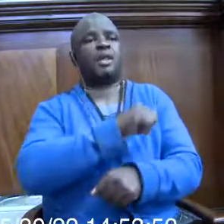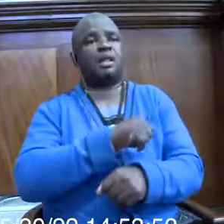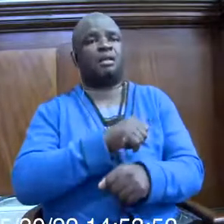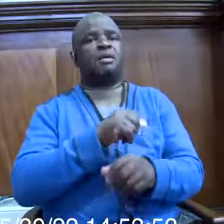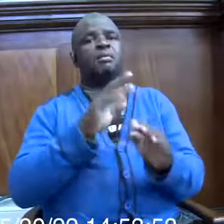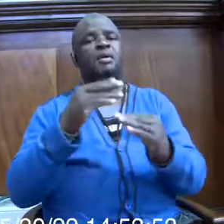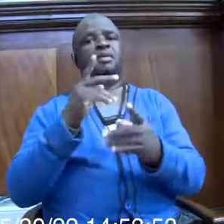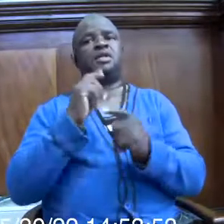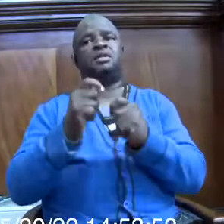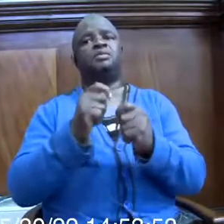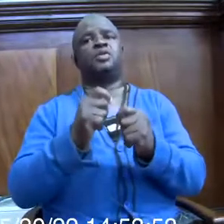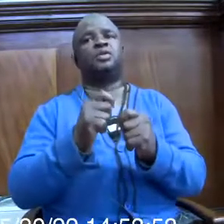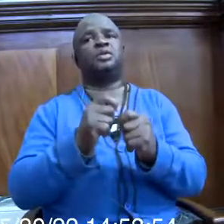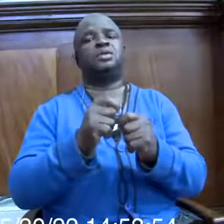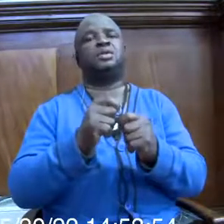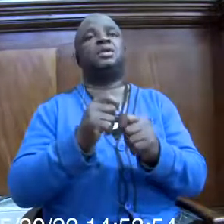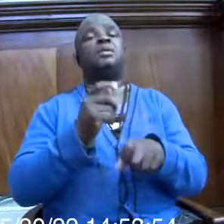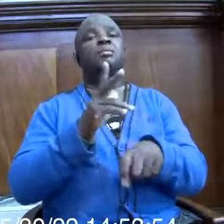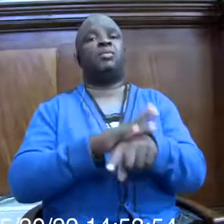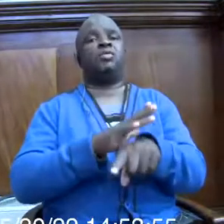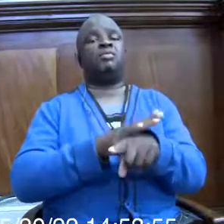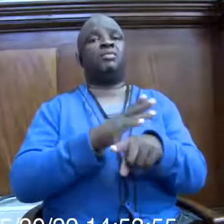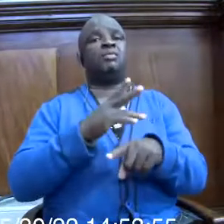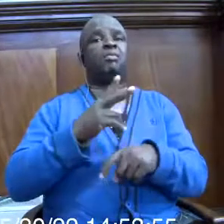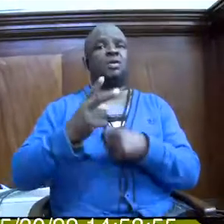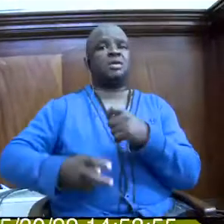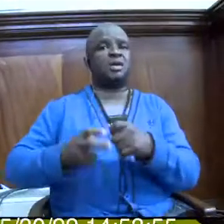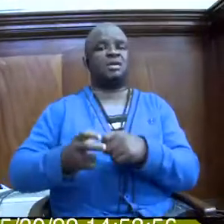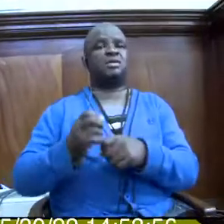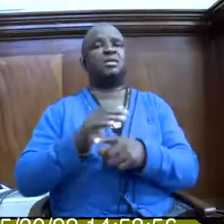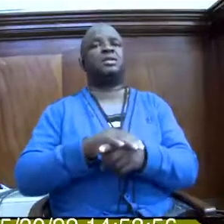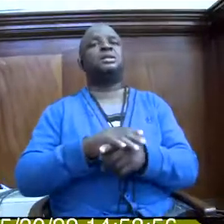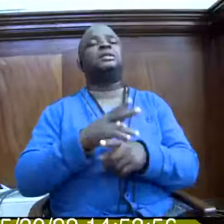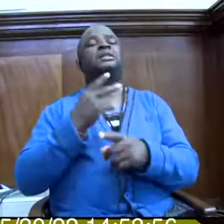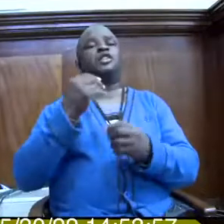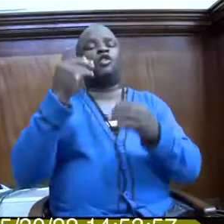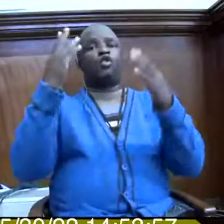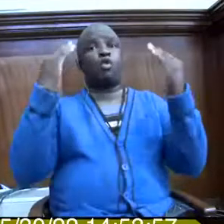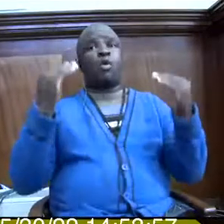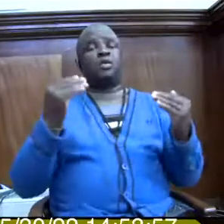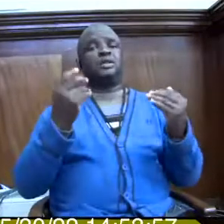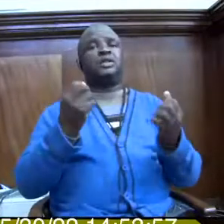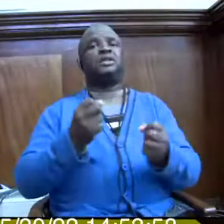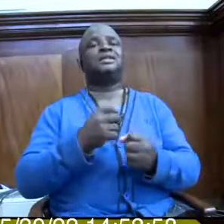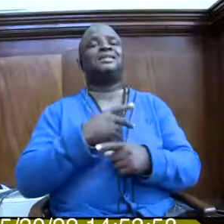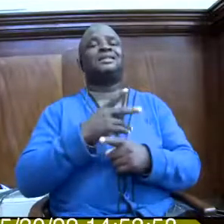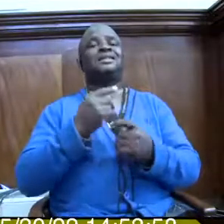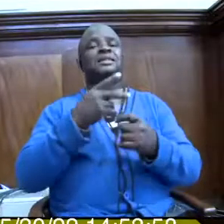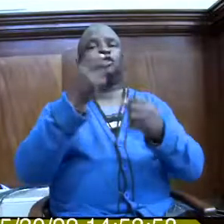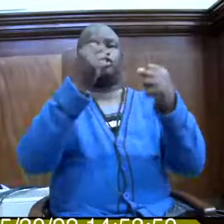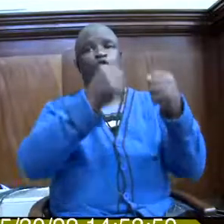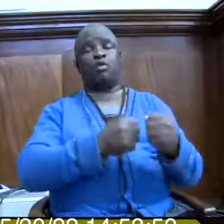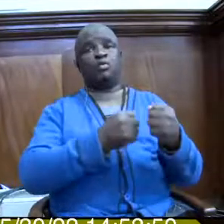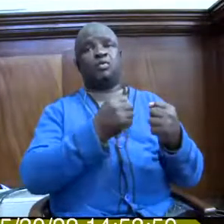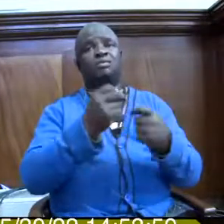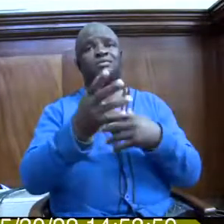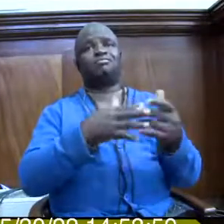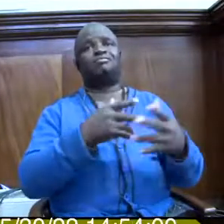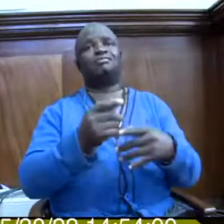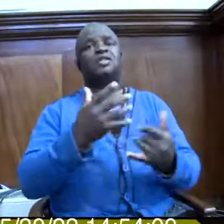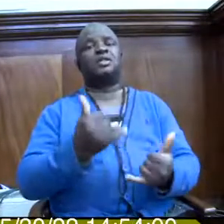in particular rail justice system correctional services center have become